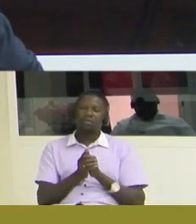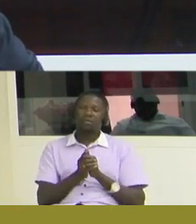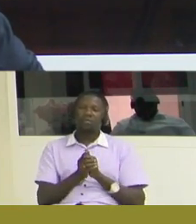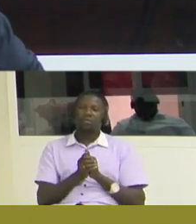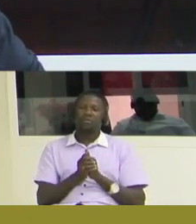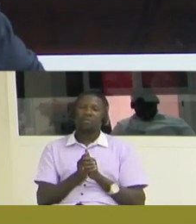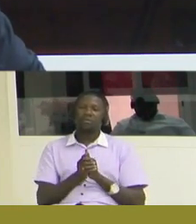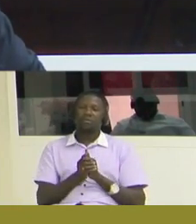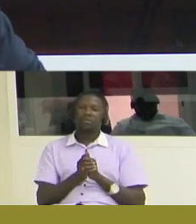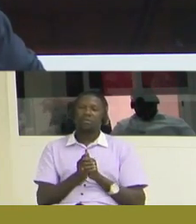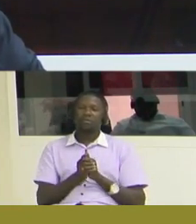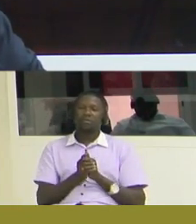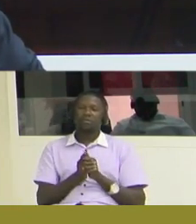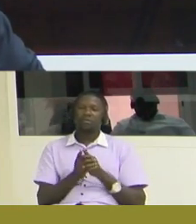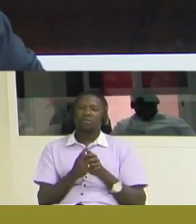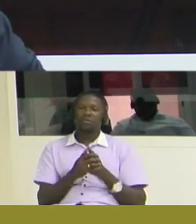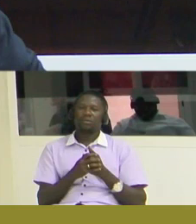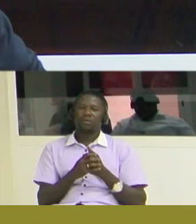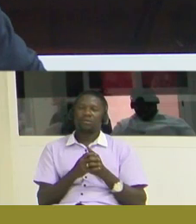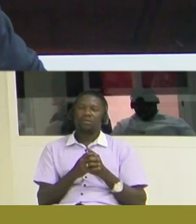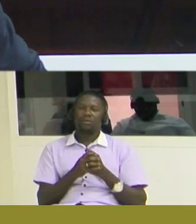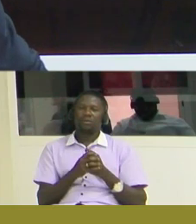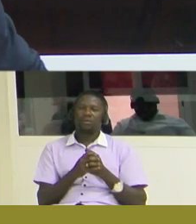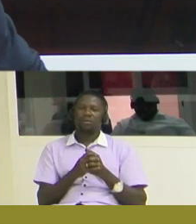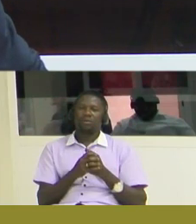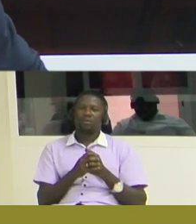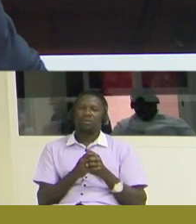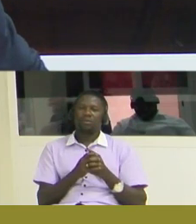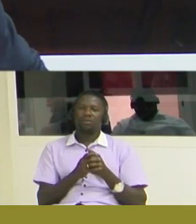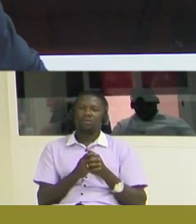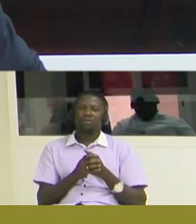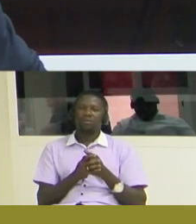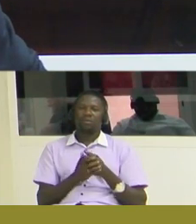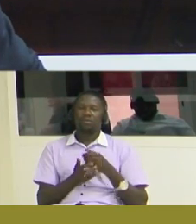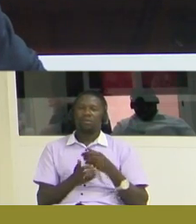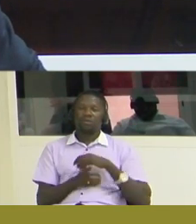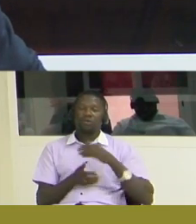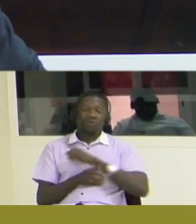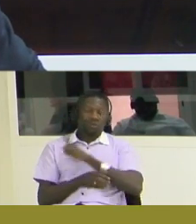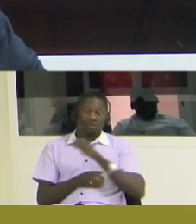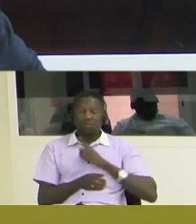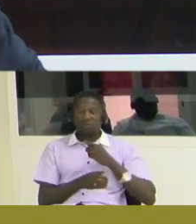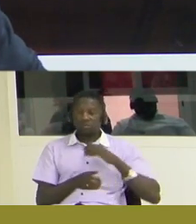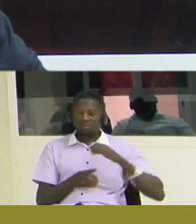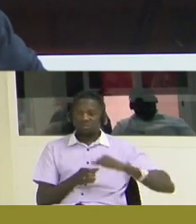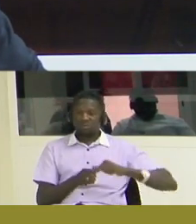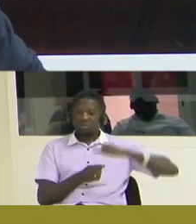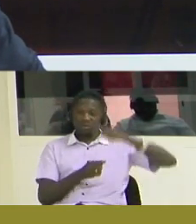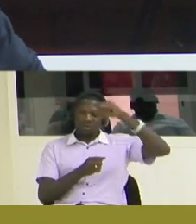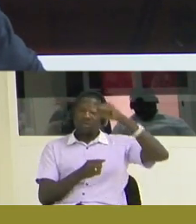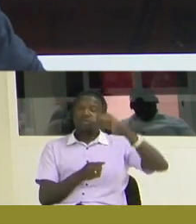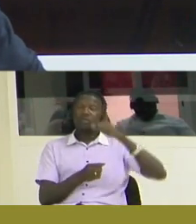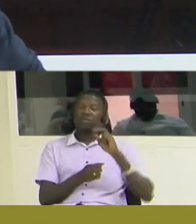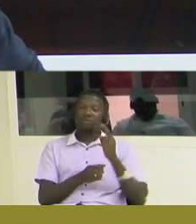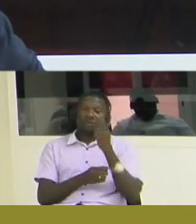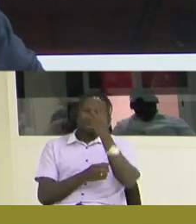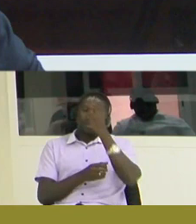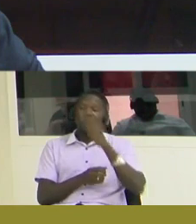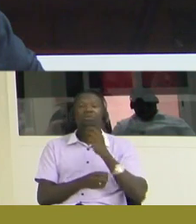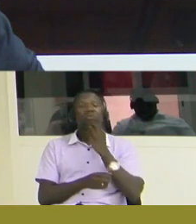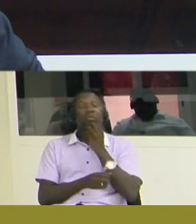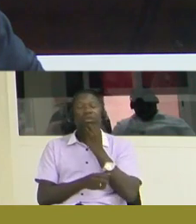cool uncle Lucy Liu in Lladro Fatiha Raja we have brought up in the presence of